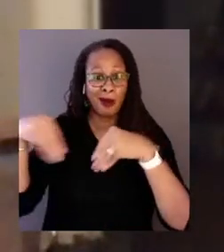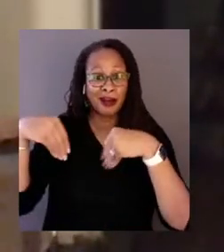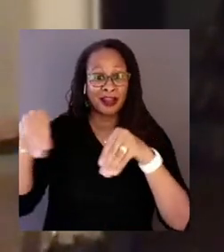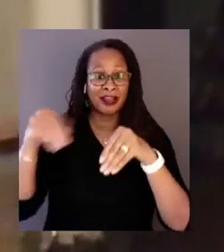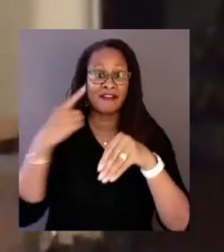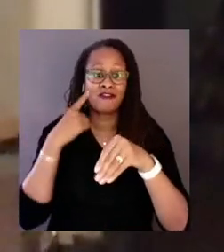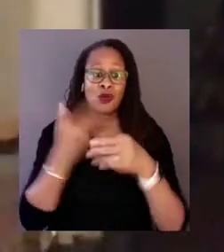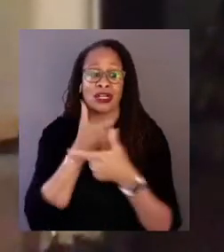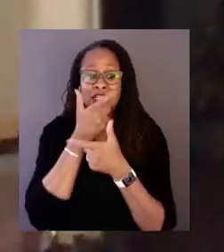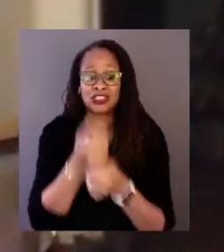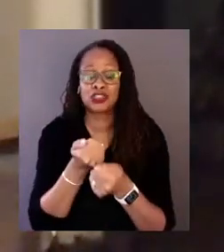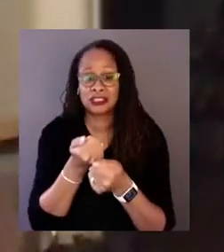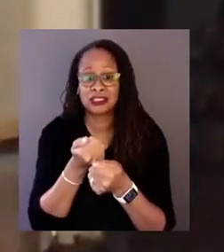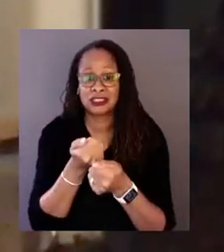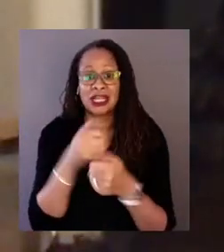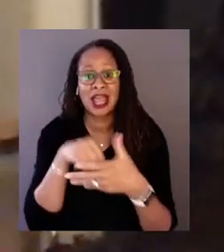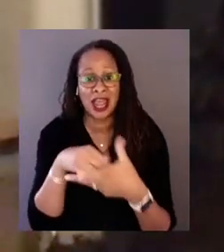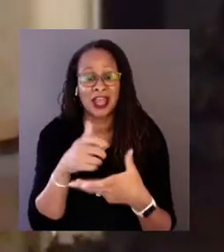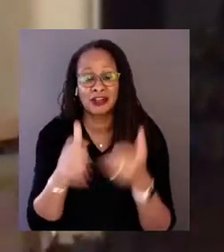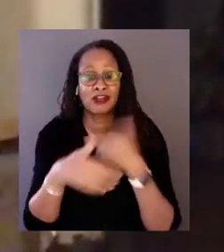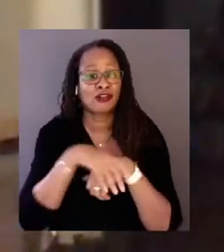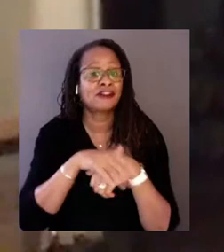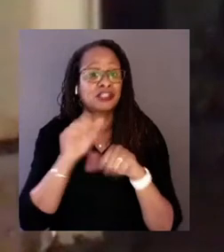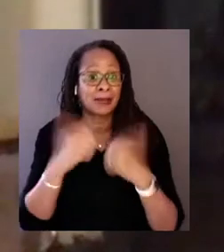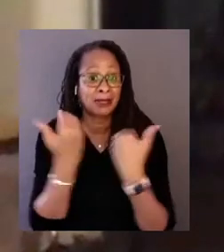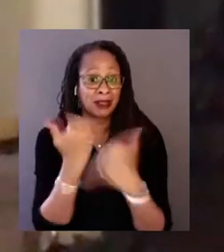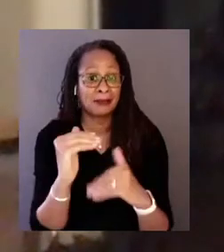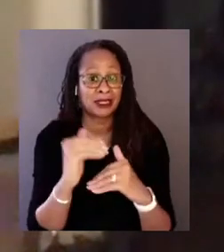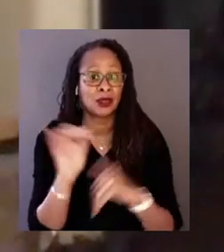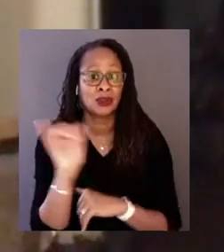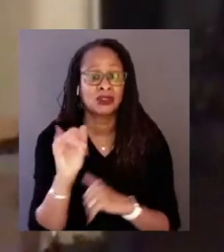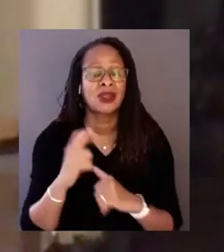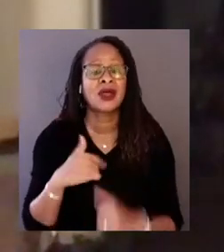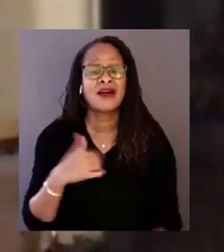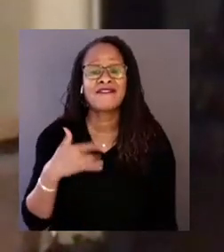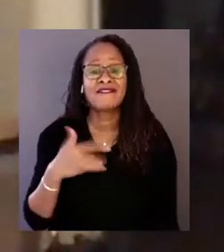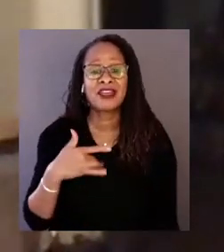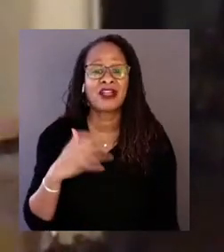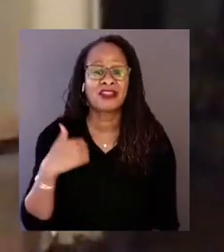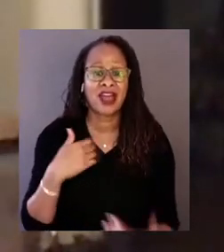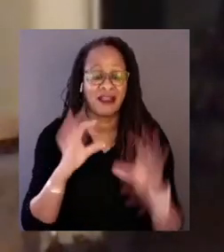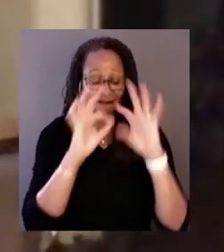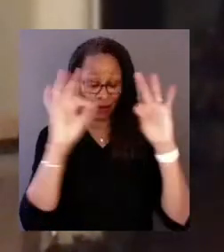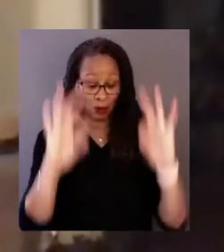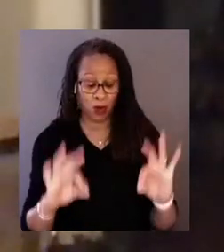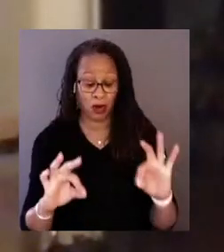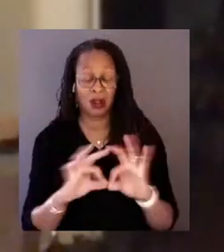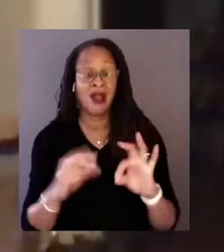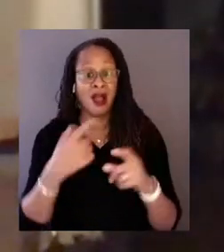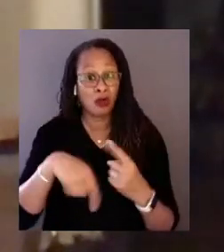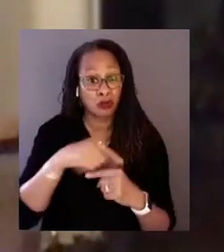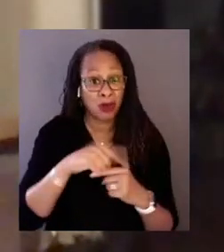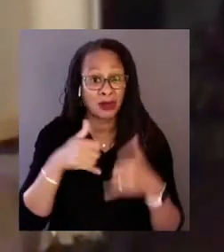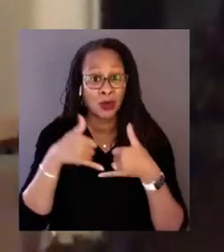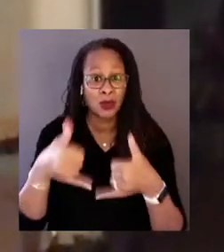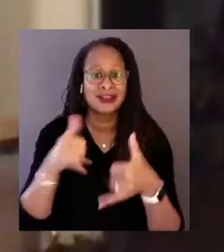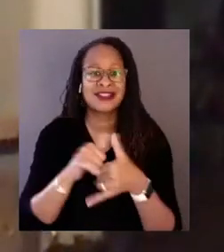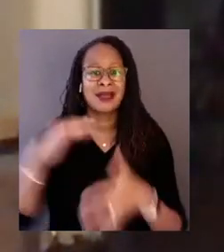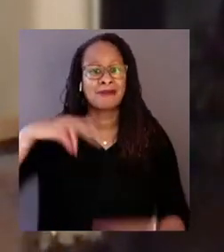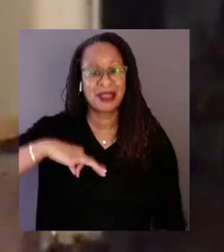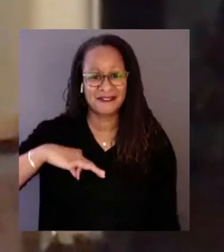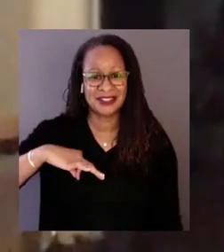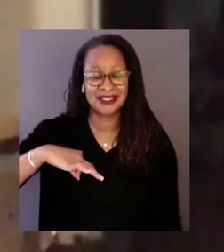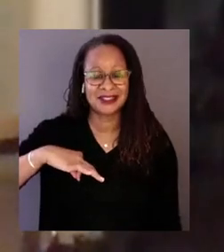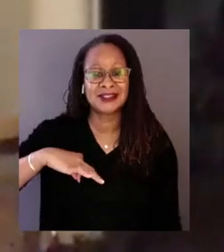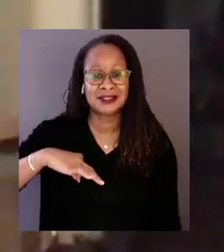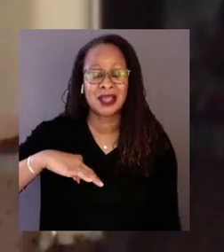coverage like that, it's limited. So I do feel like, having the framework of awards sometimes is beneficial, even if